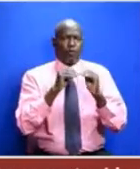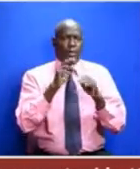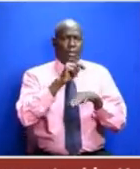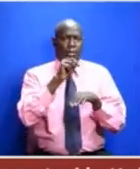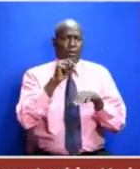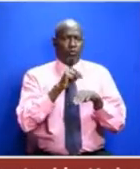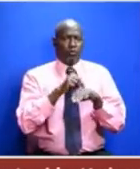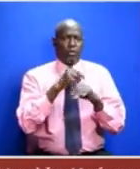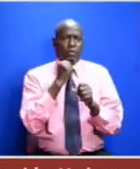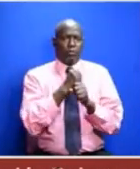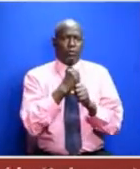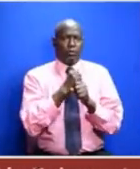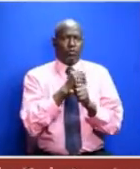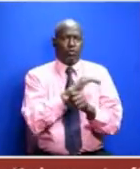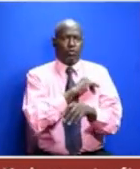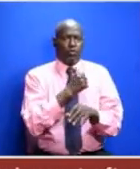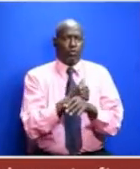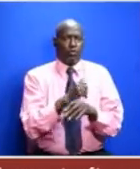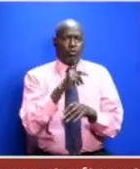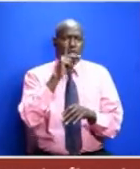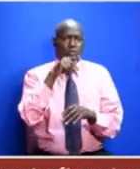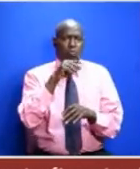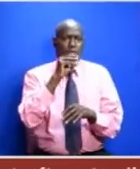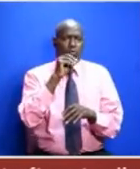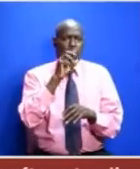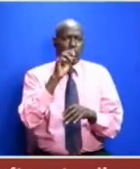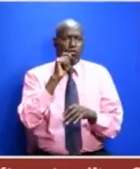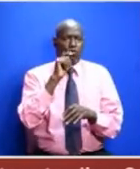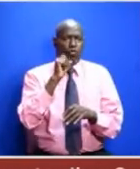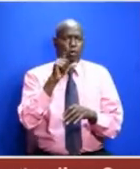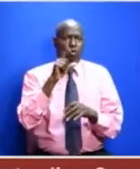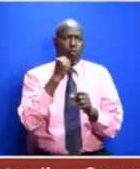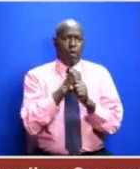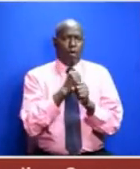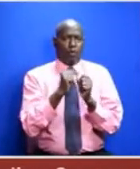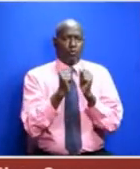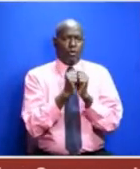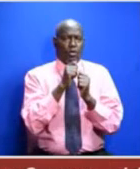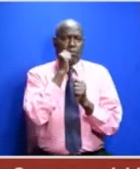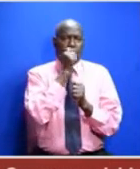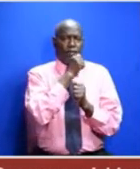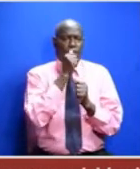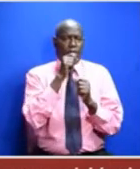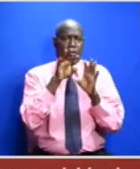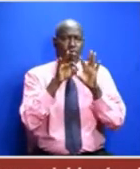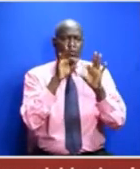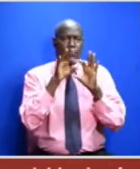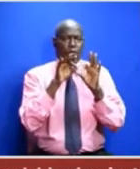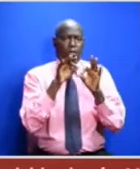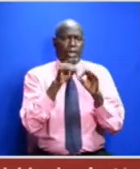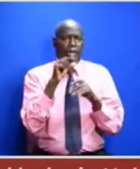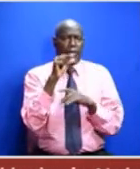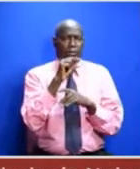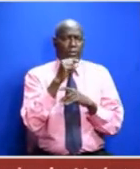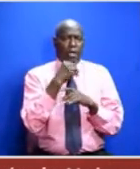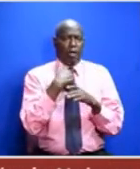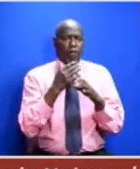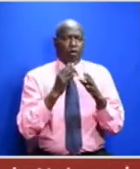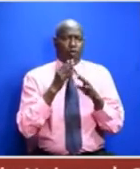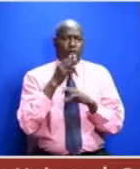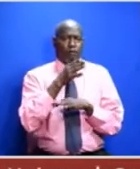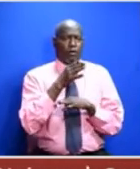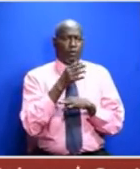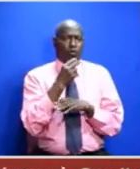National Employment Authority portal, working together with the private recruitment agencies, we have over